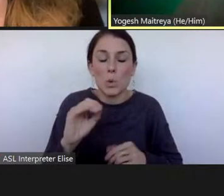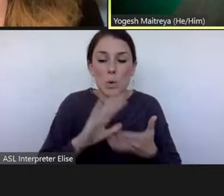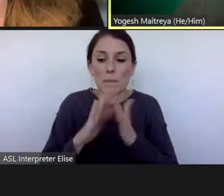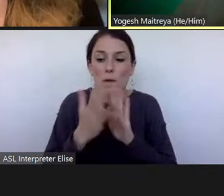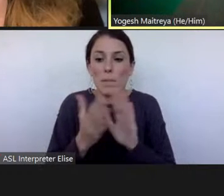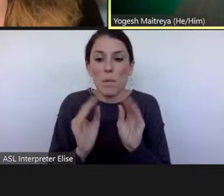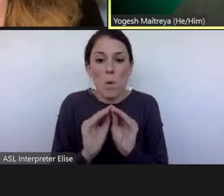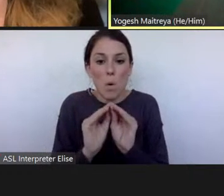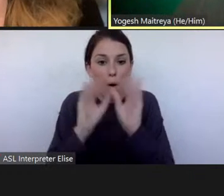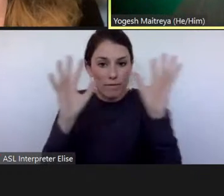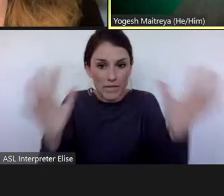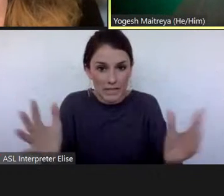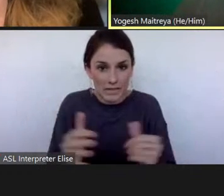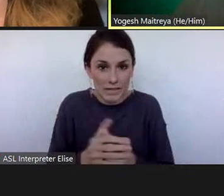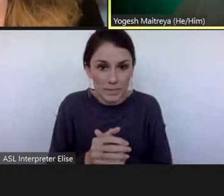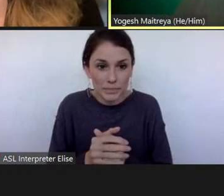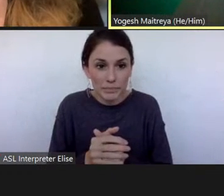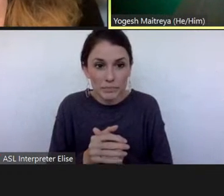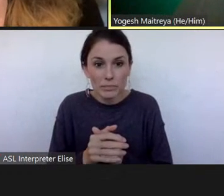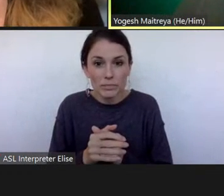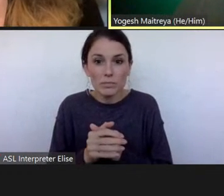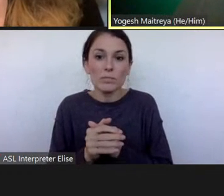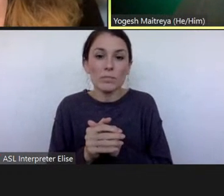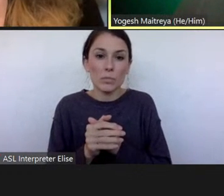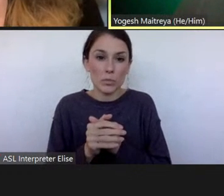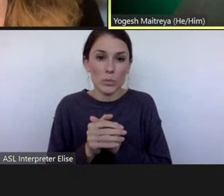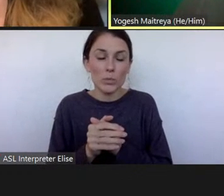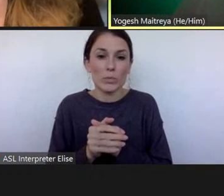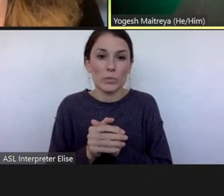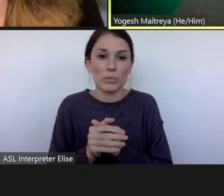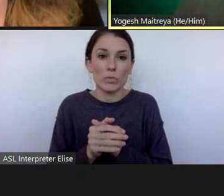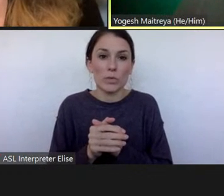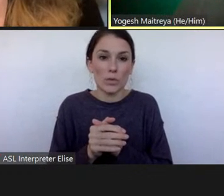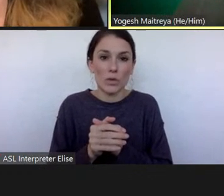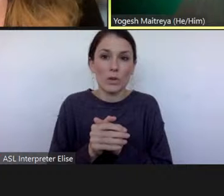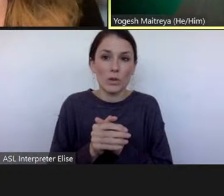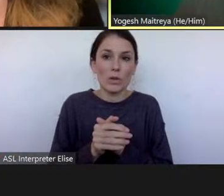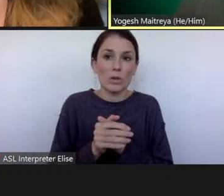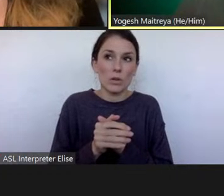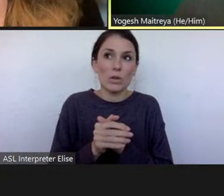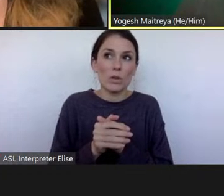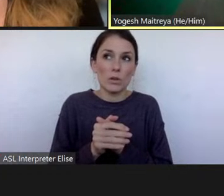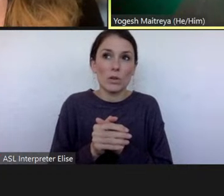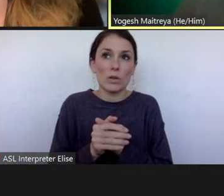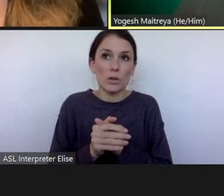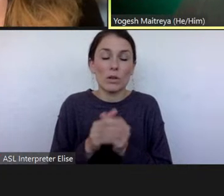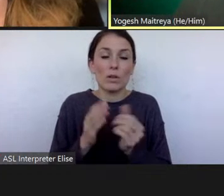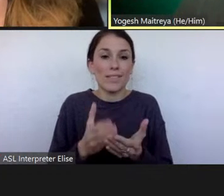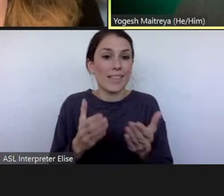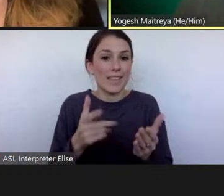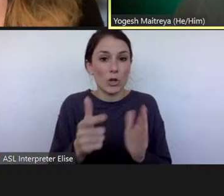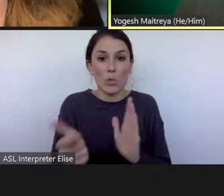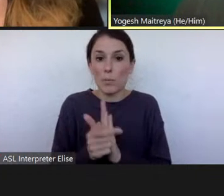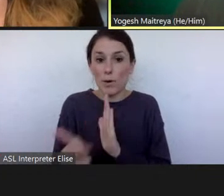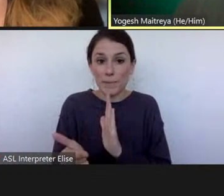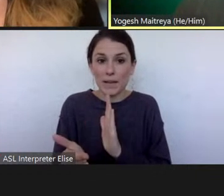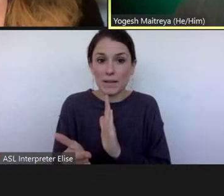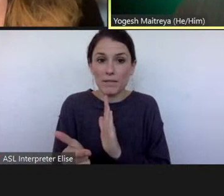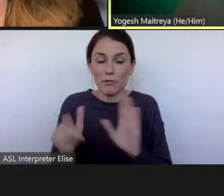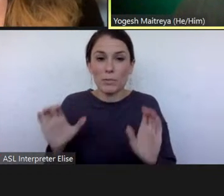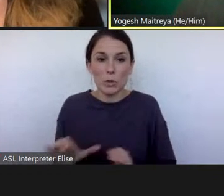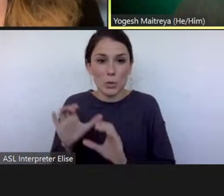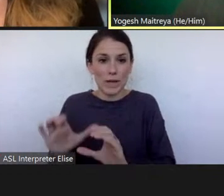obvious as a fact that the thing from which you are the thing you are prohibited from doing,